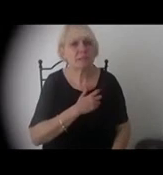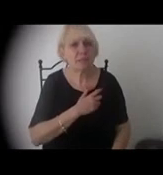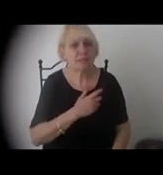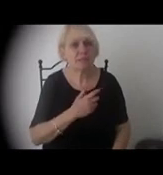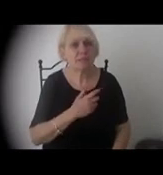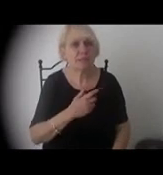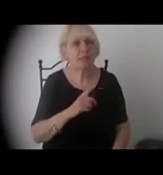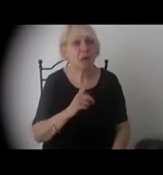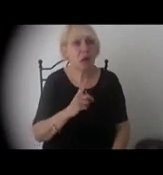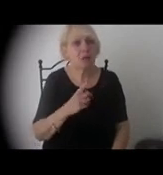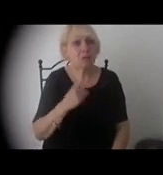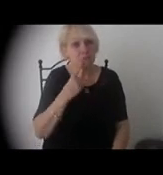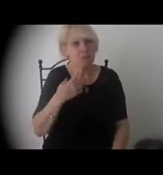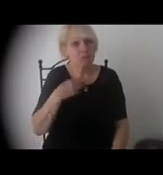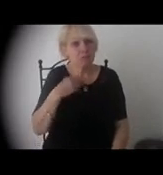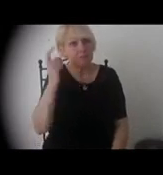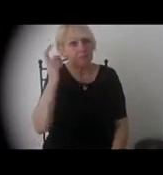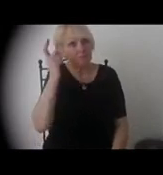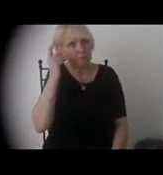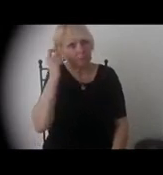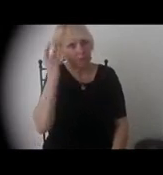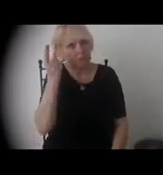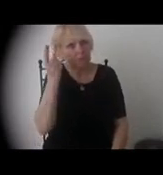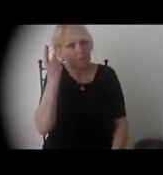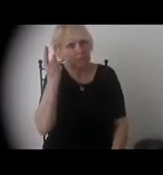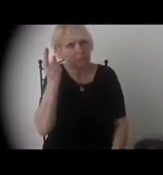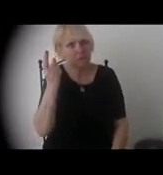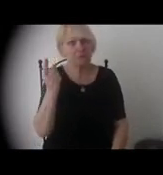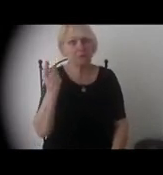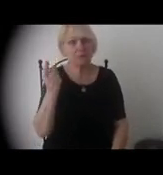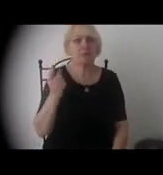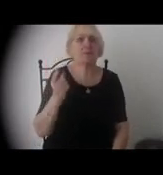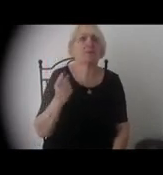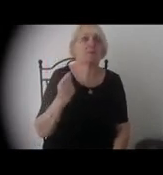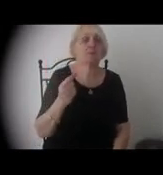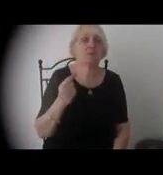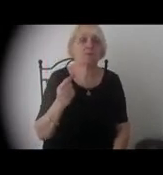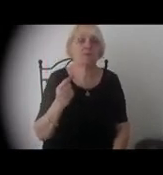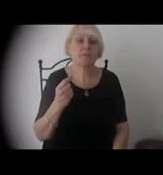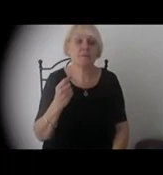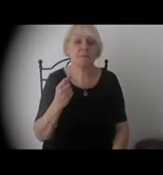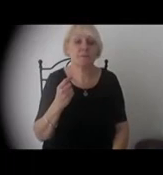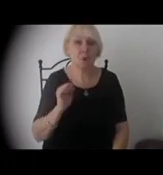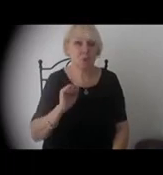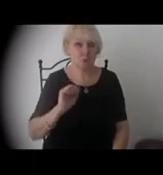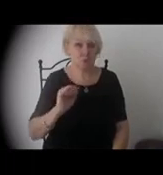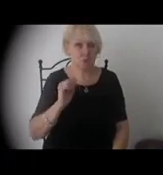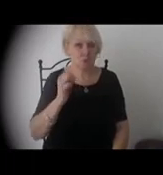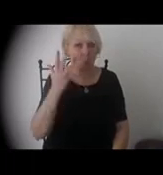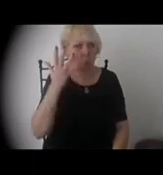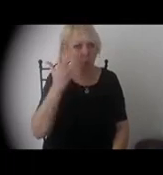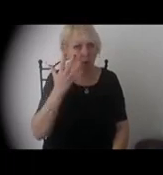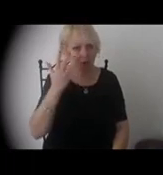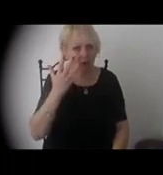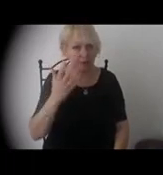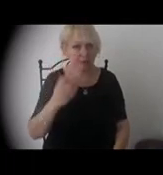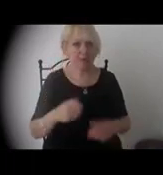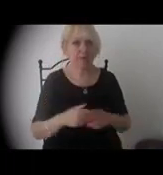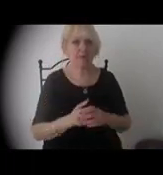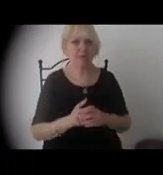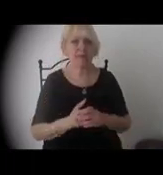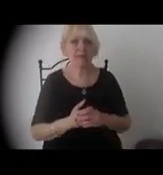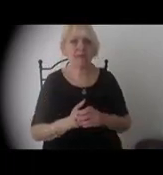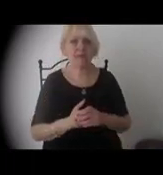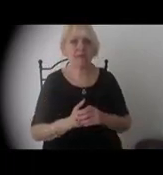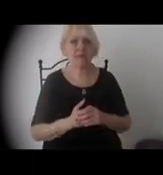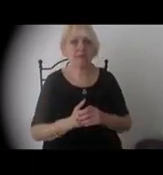we are asking people to, whether it's wash their hands or be worried about COVID. But equally, we just got on the chat line there, again, linked to the resources